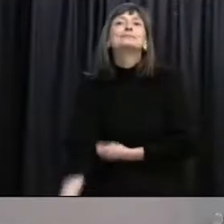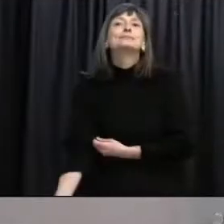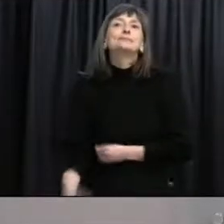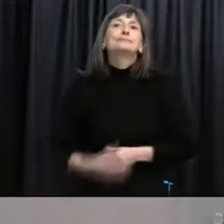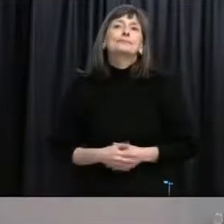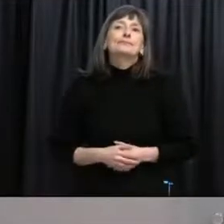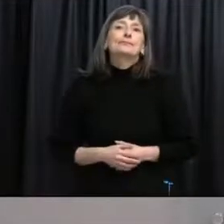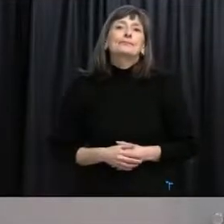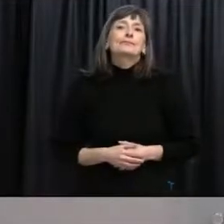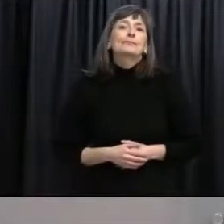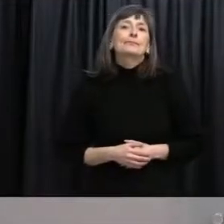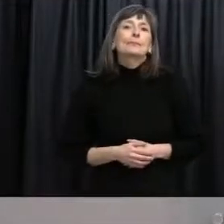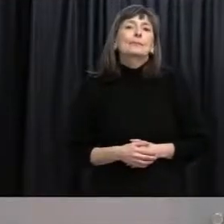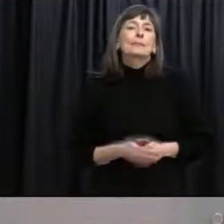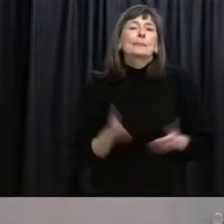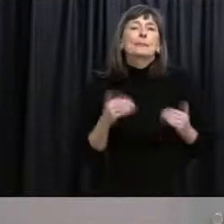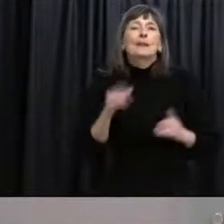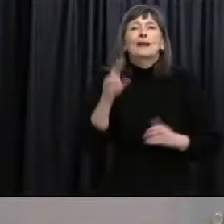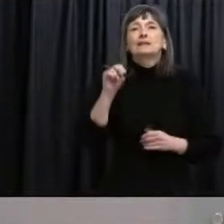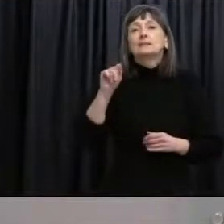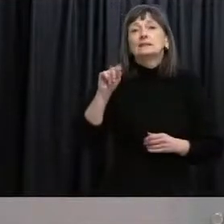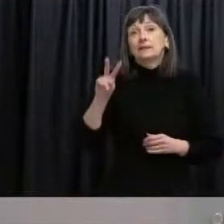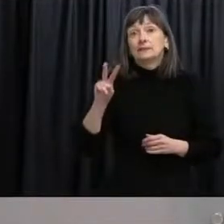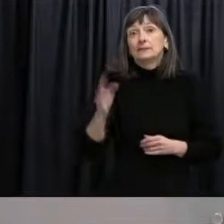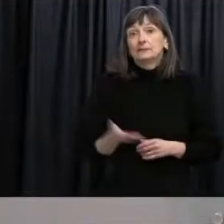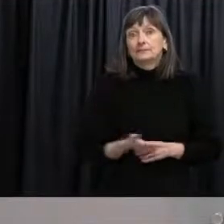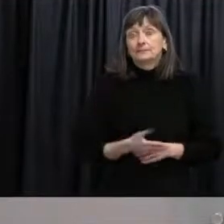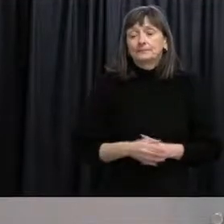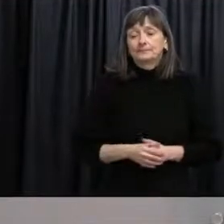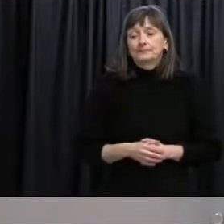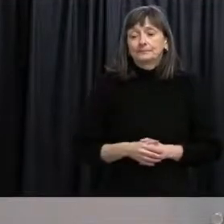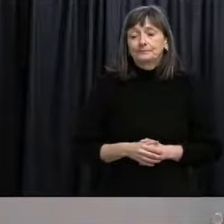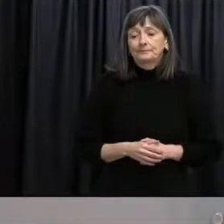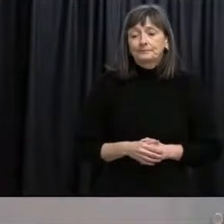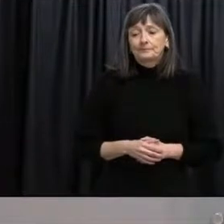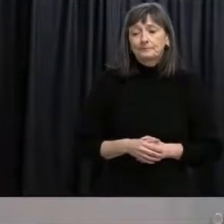Our next questions are from Kellyanne Roberts with NTV. Please go ahead.